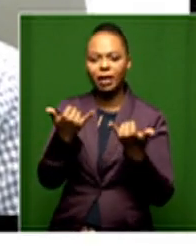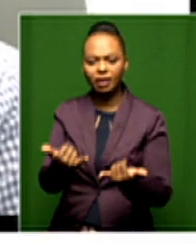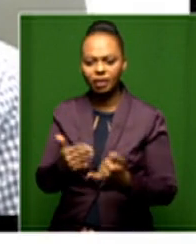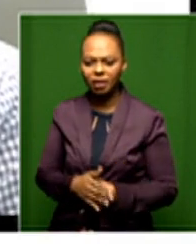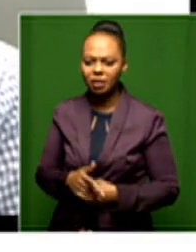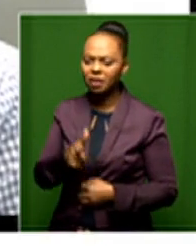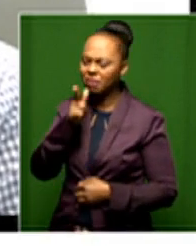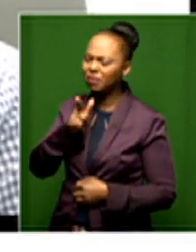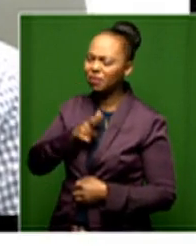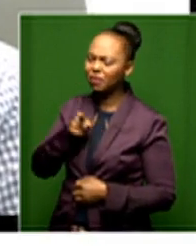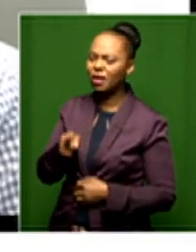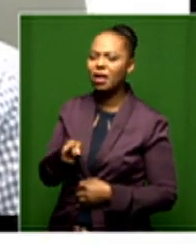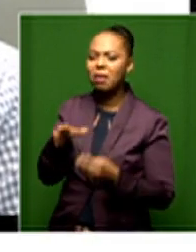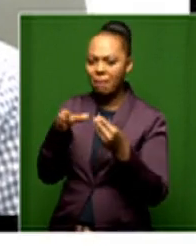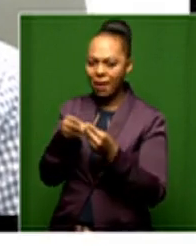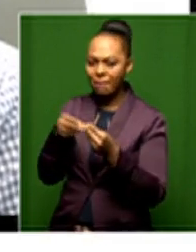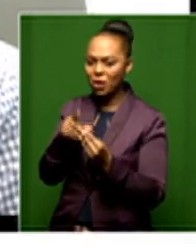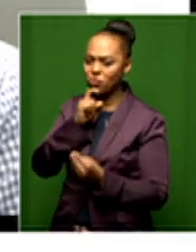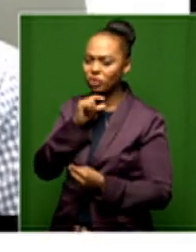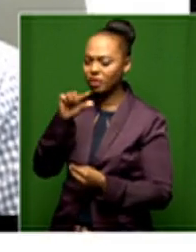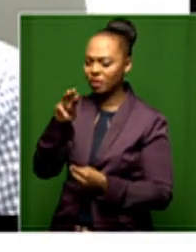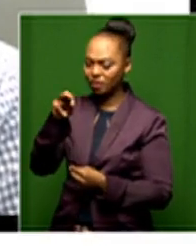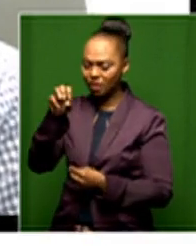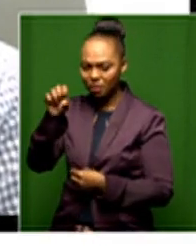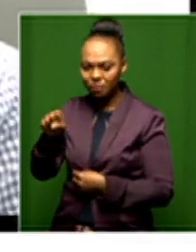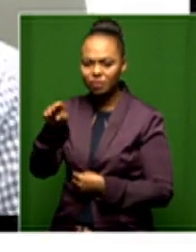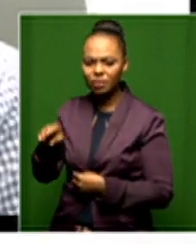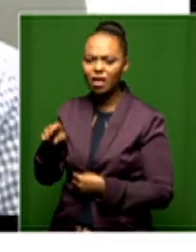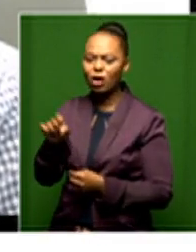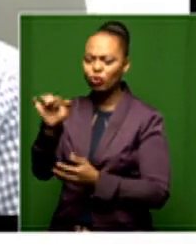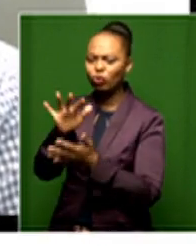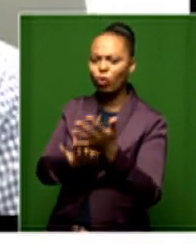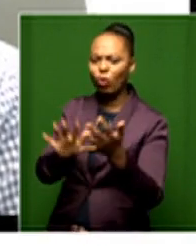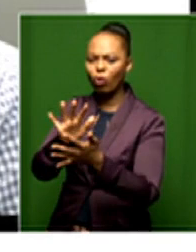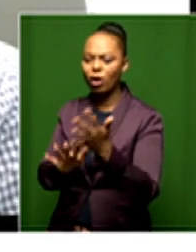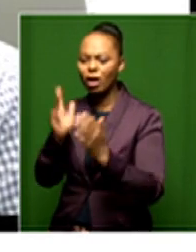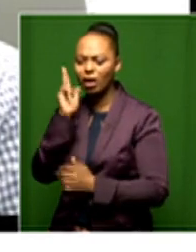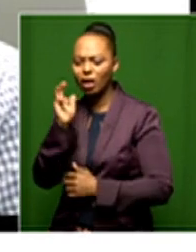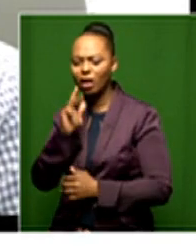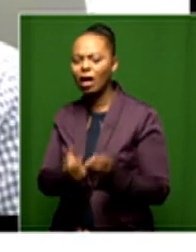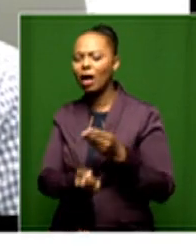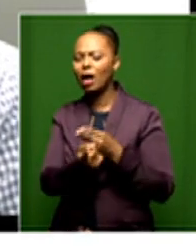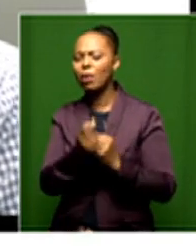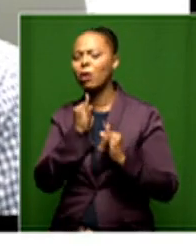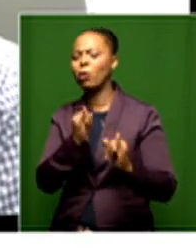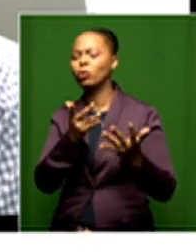your members, we talk about the stories you're hearing about. What is it looking like on the ground?